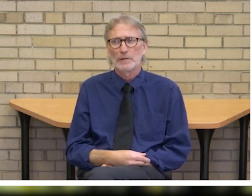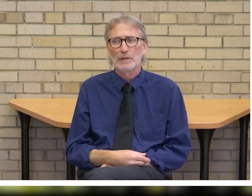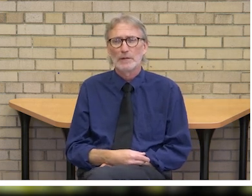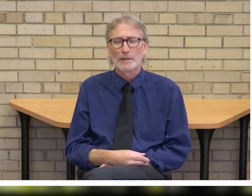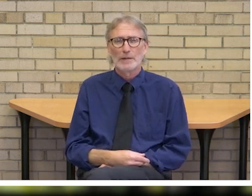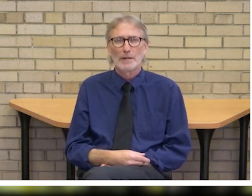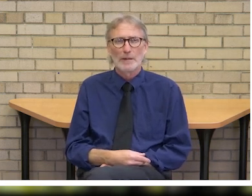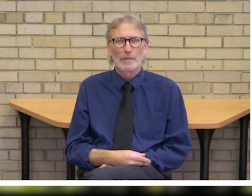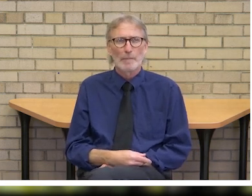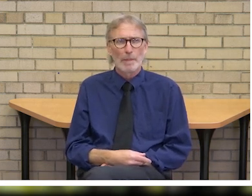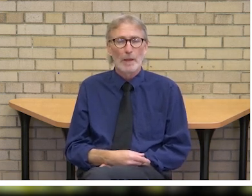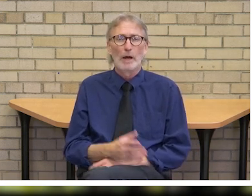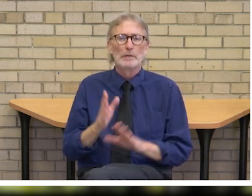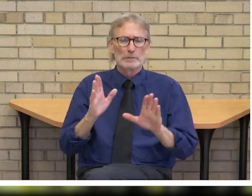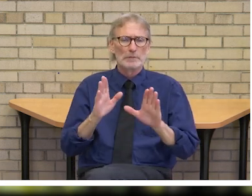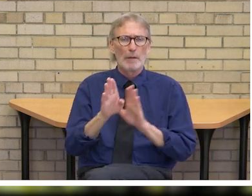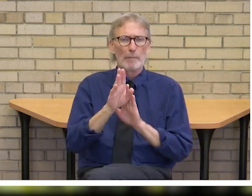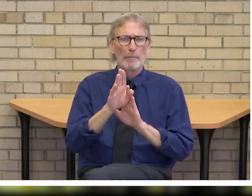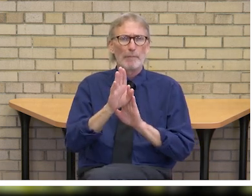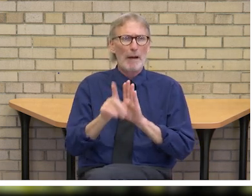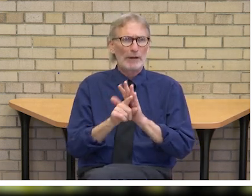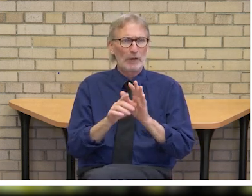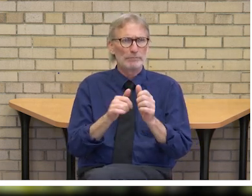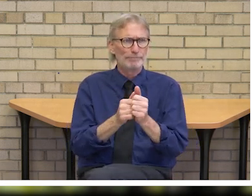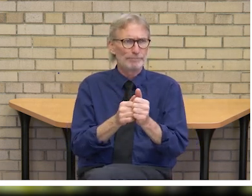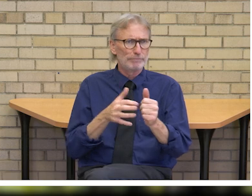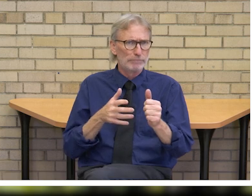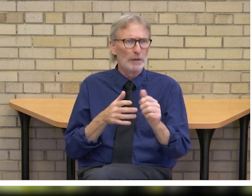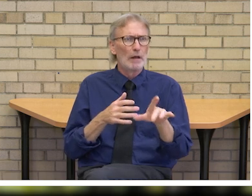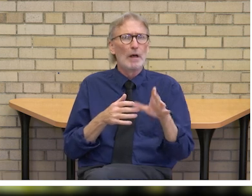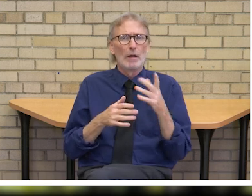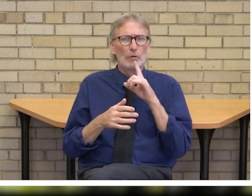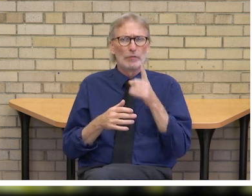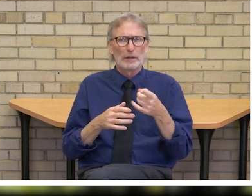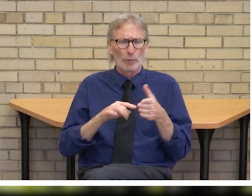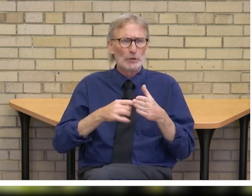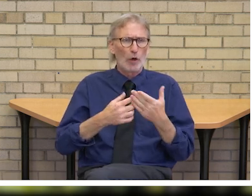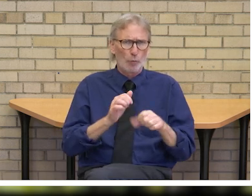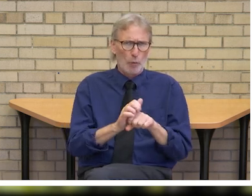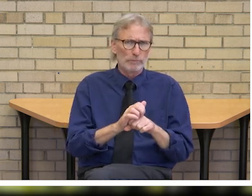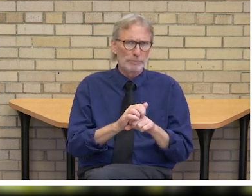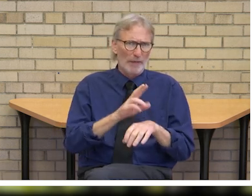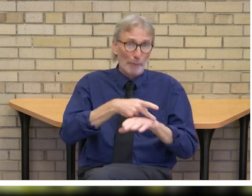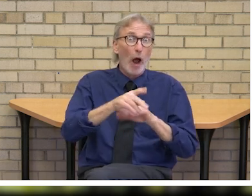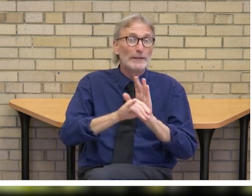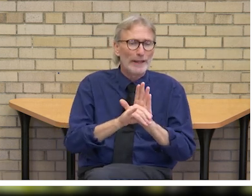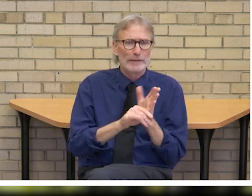Just a quick background. So as I've said a few times now, the project started in 2019.